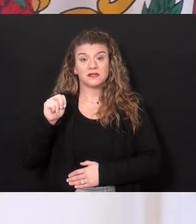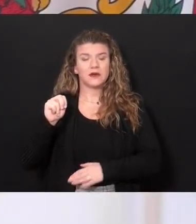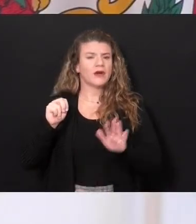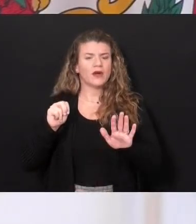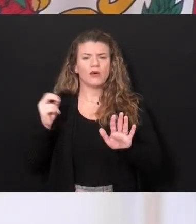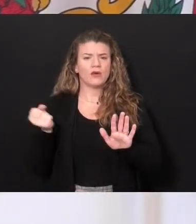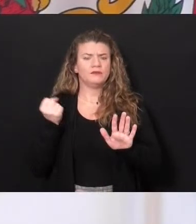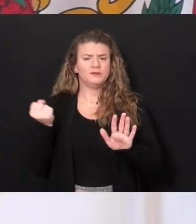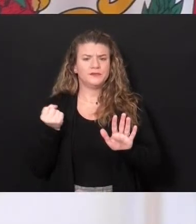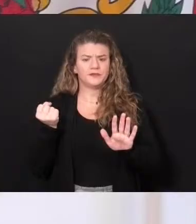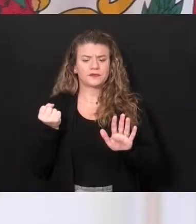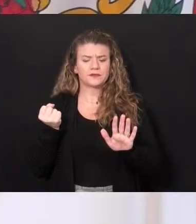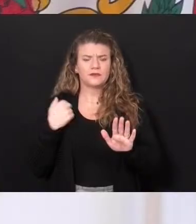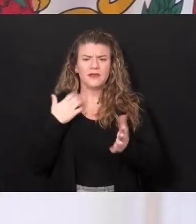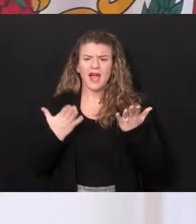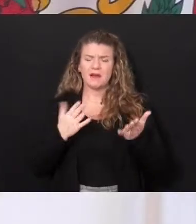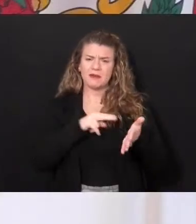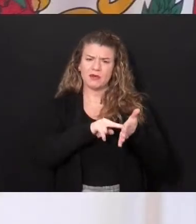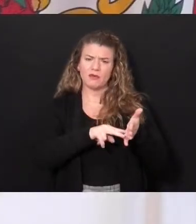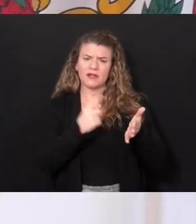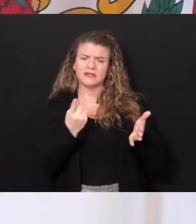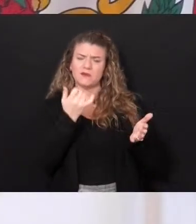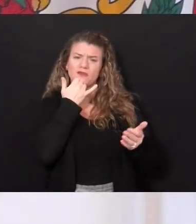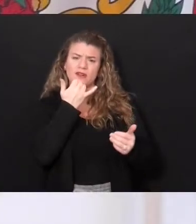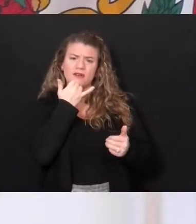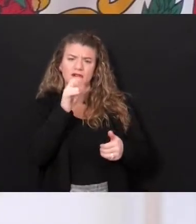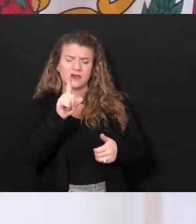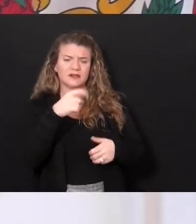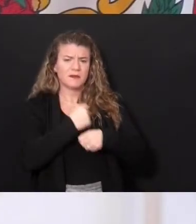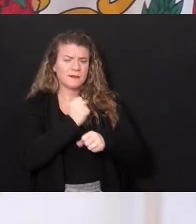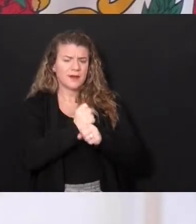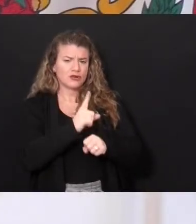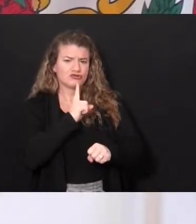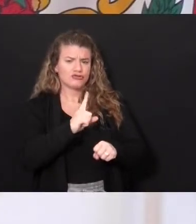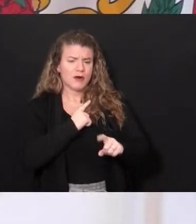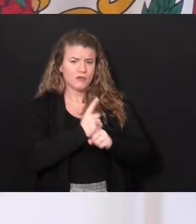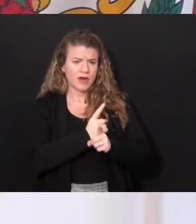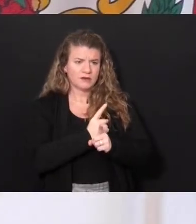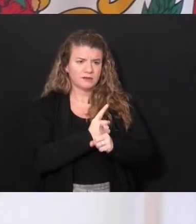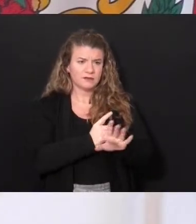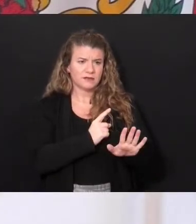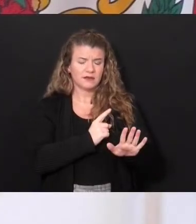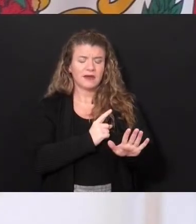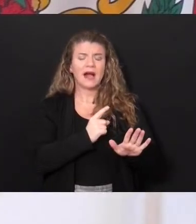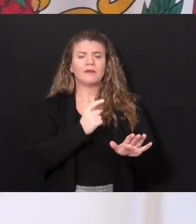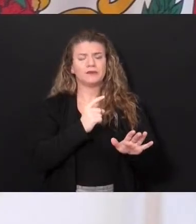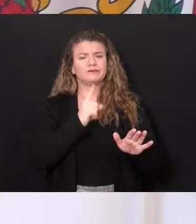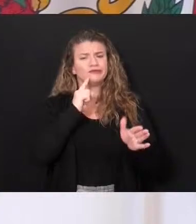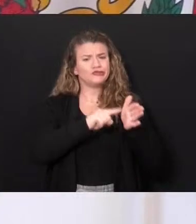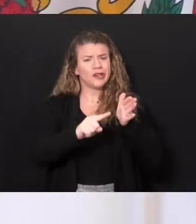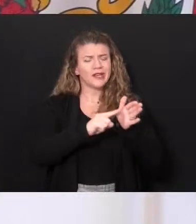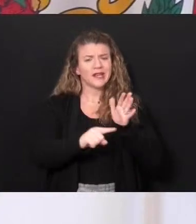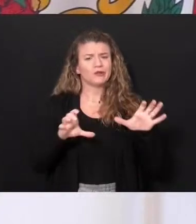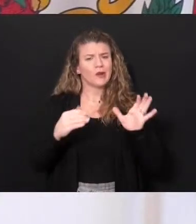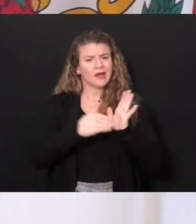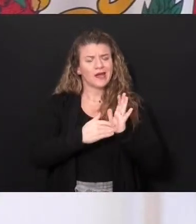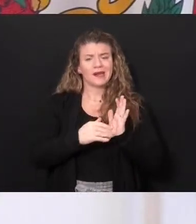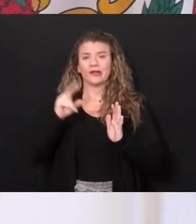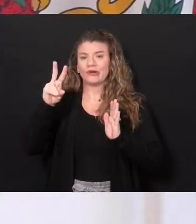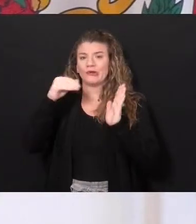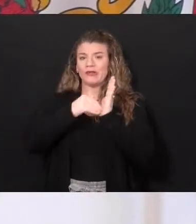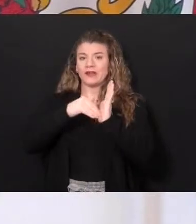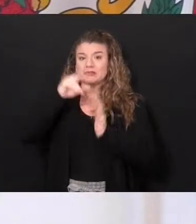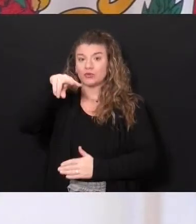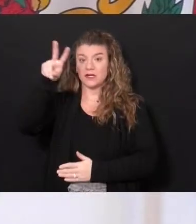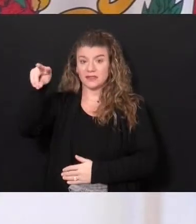Hold on just a second. I may have read this wrong and everything. I may have got it right, but if I got it right, I'm just going to do it again. The